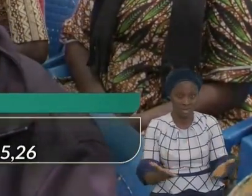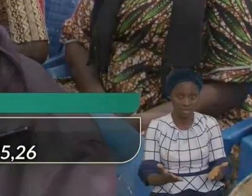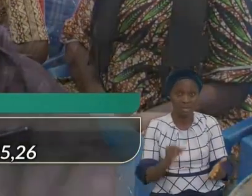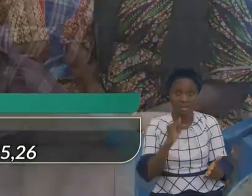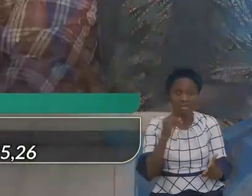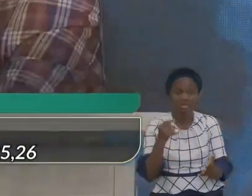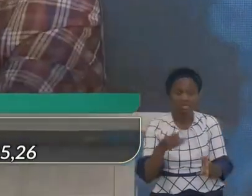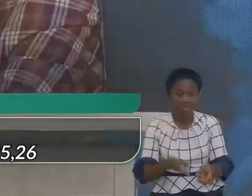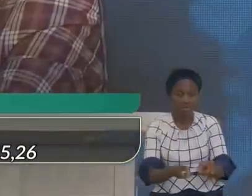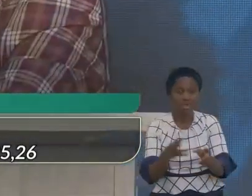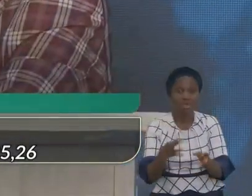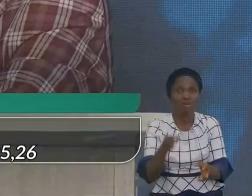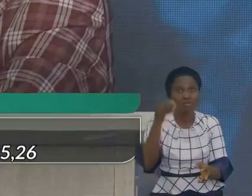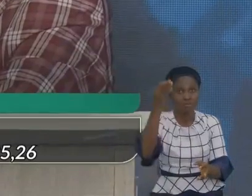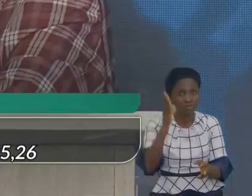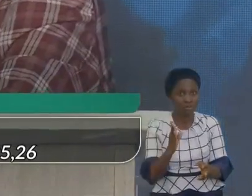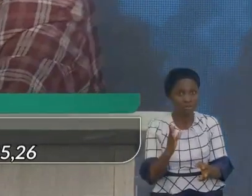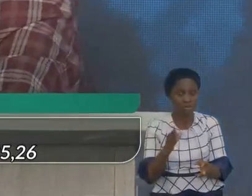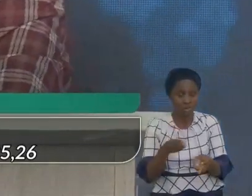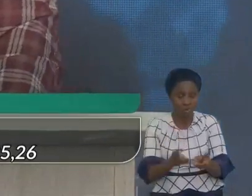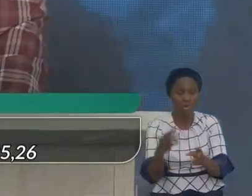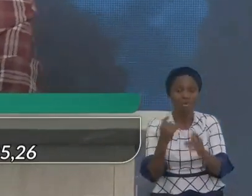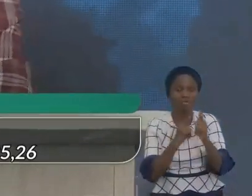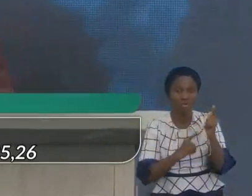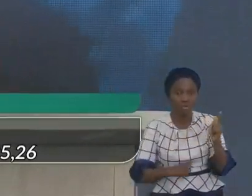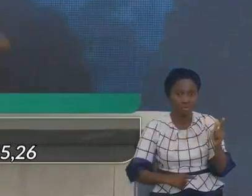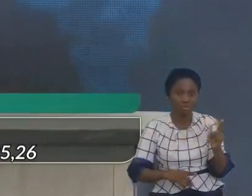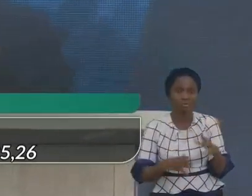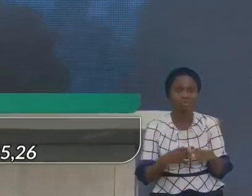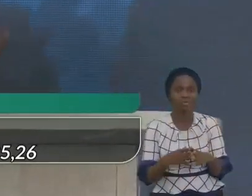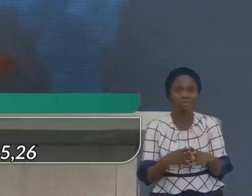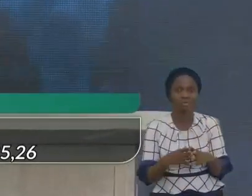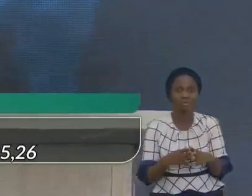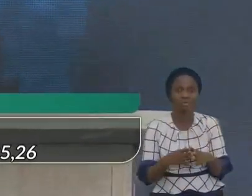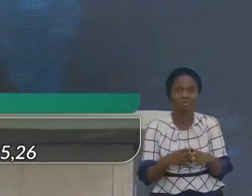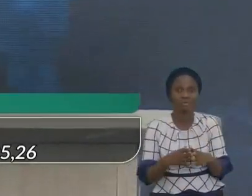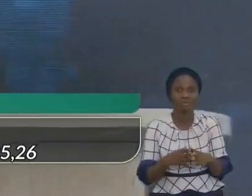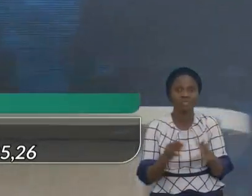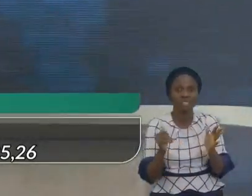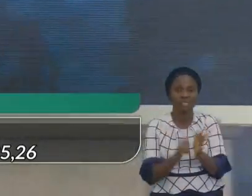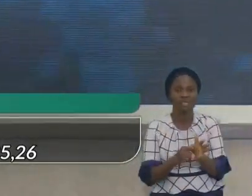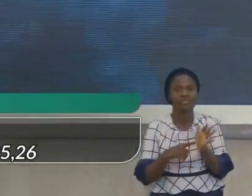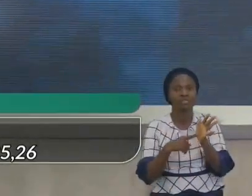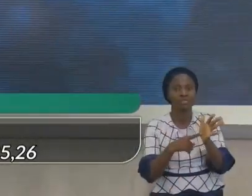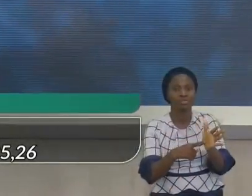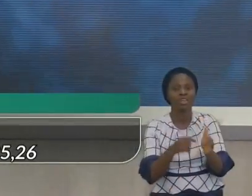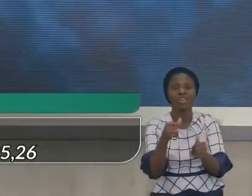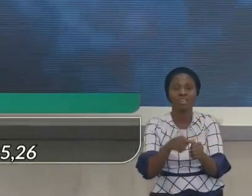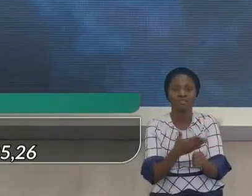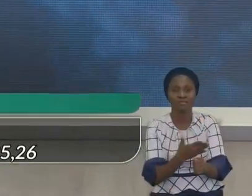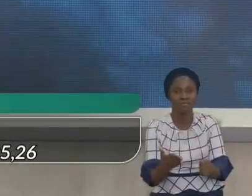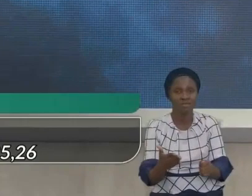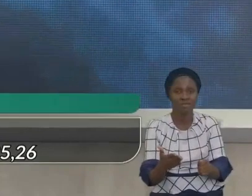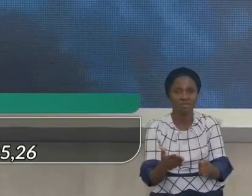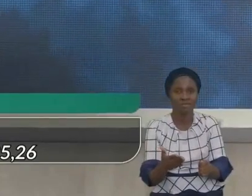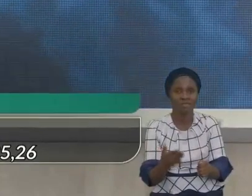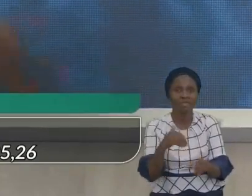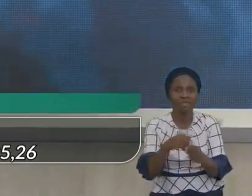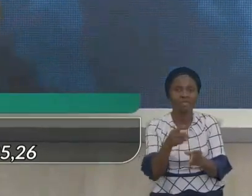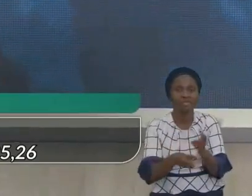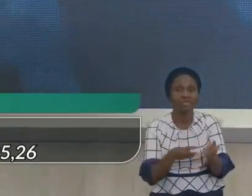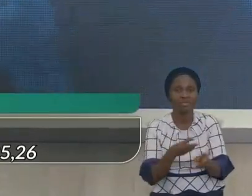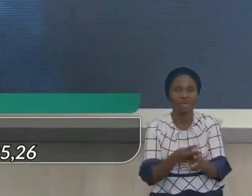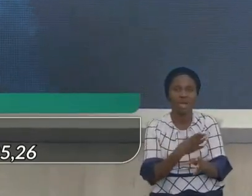He has shown everything in the world. And now we follow with decision.